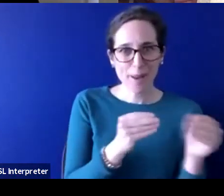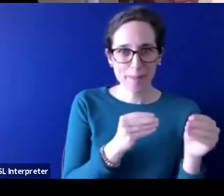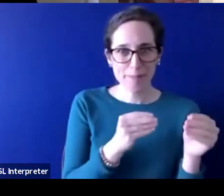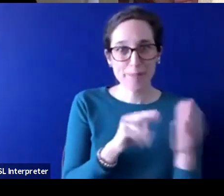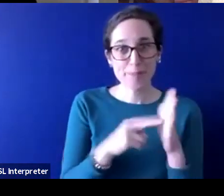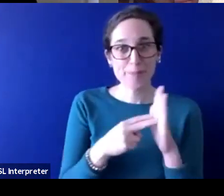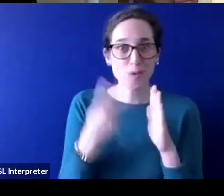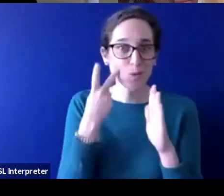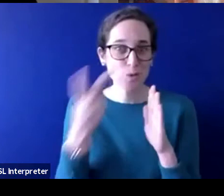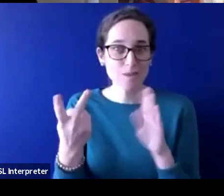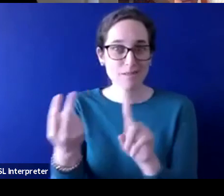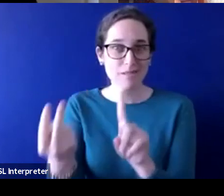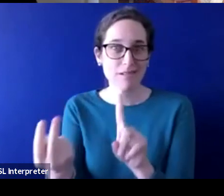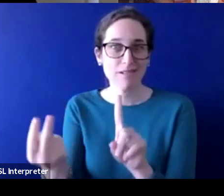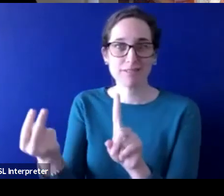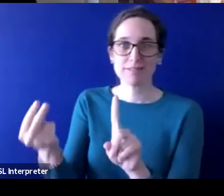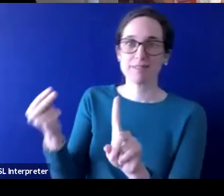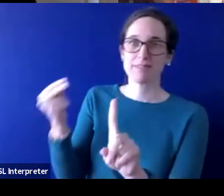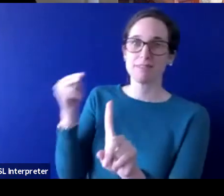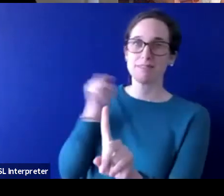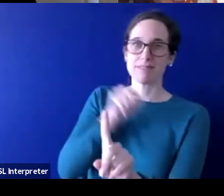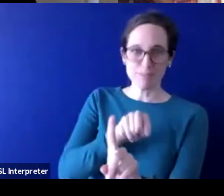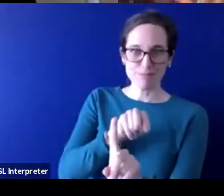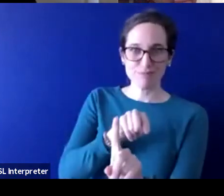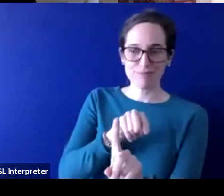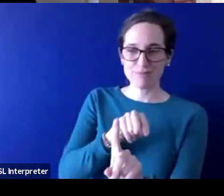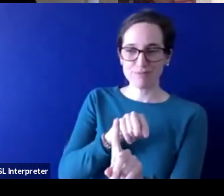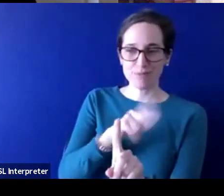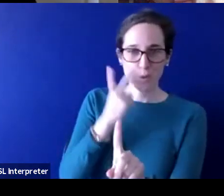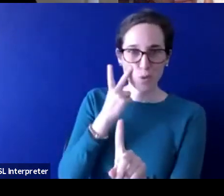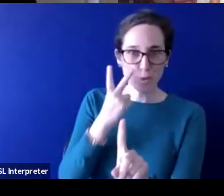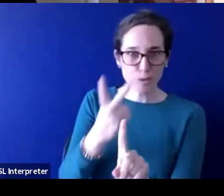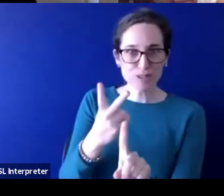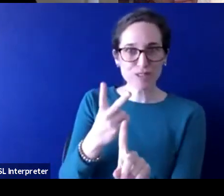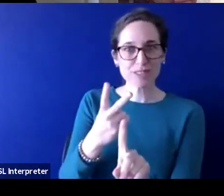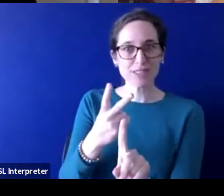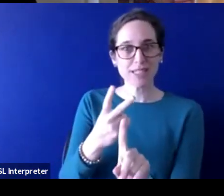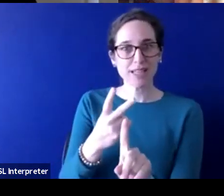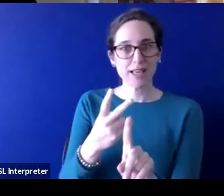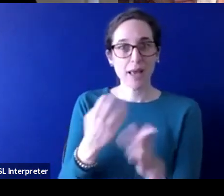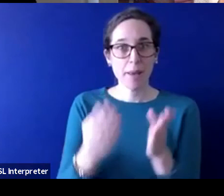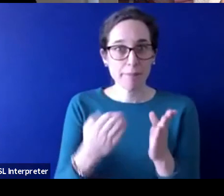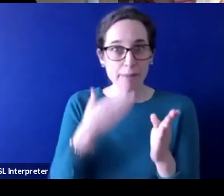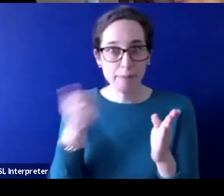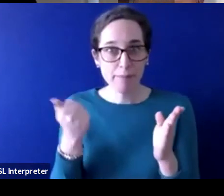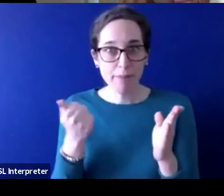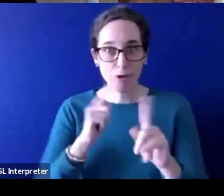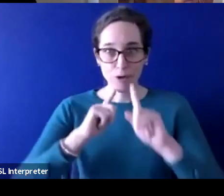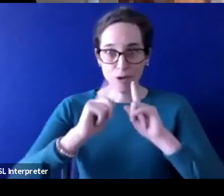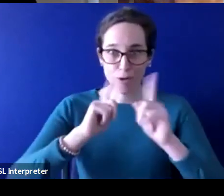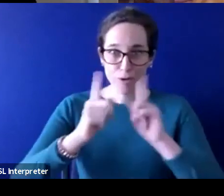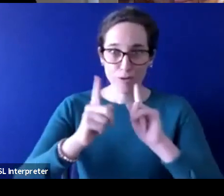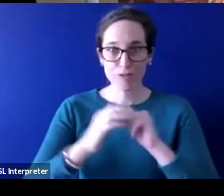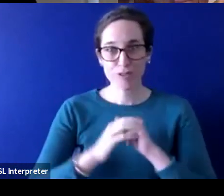in this one bubble, we could actually get somewhere as far as like conversing, as far as communicating with